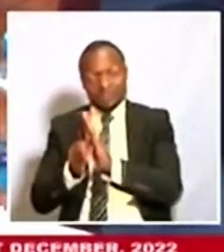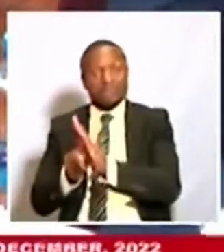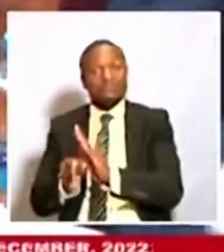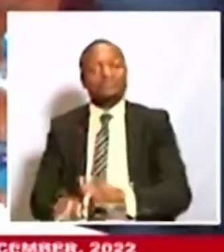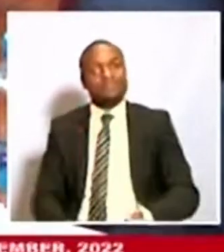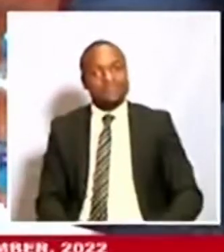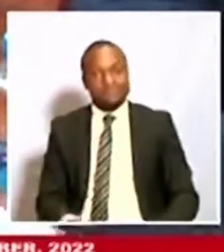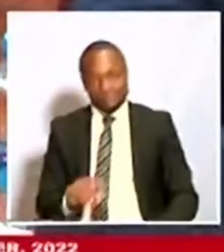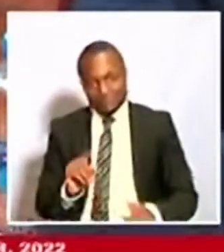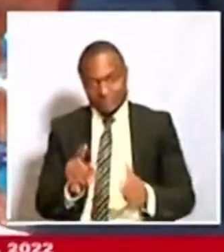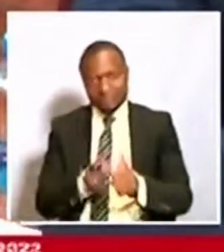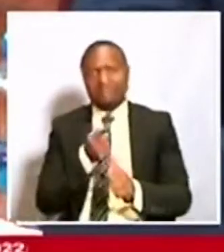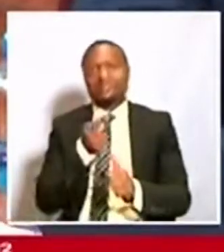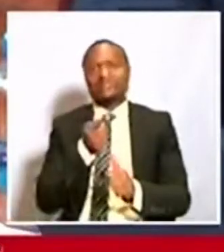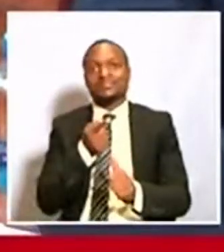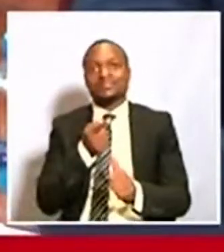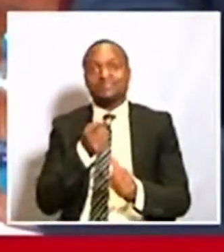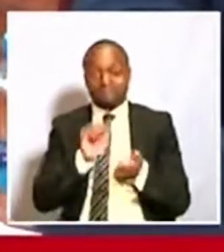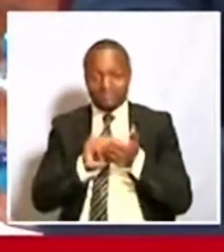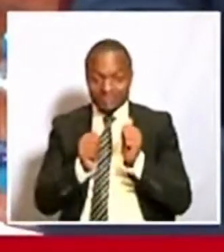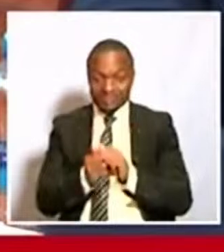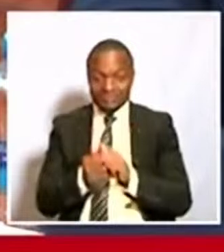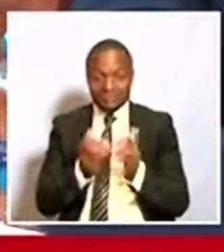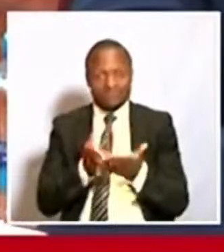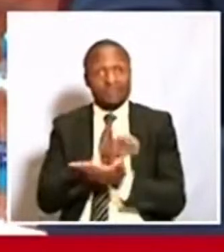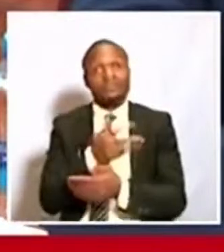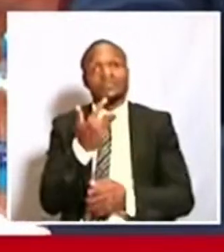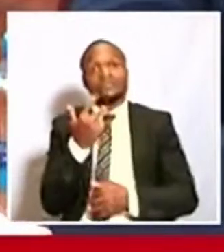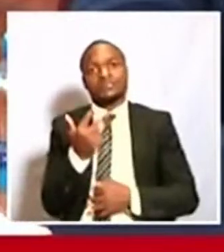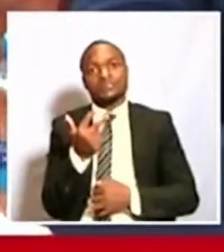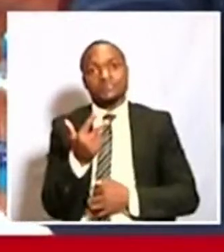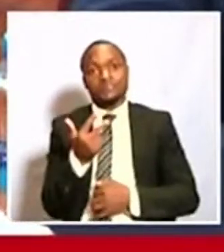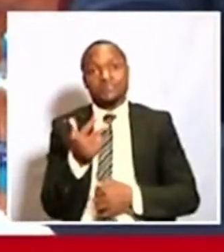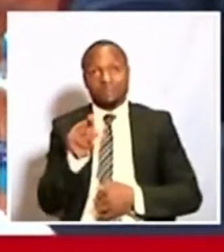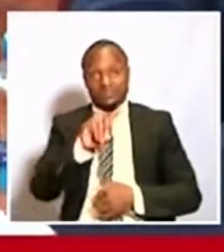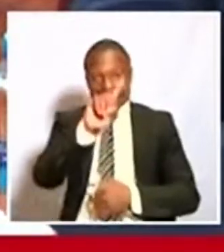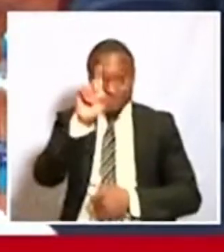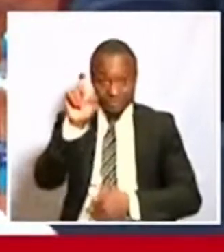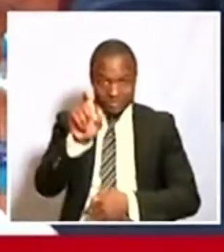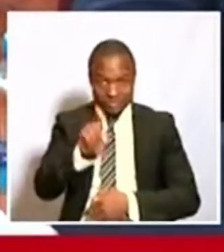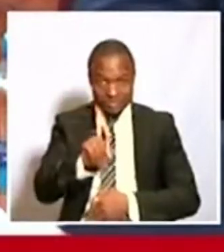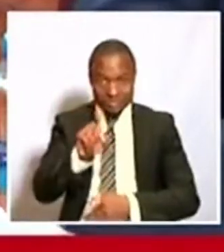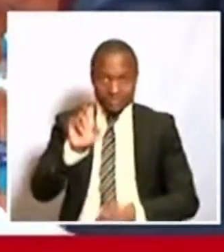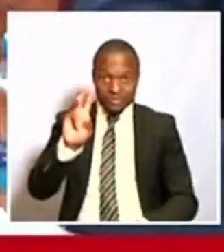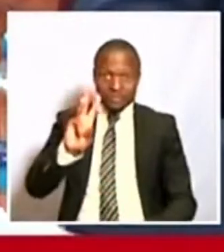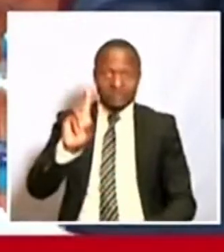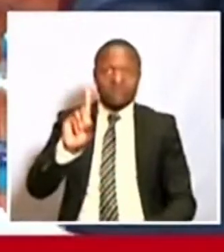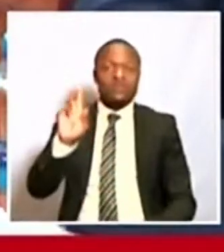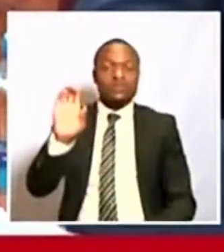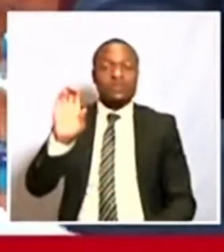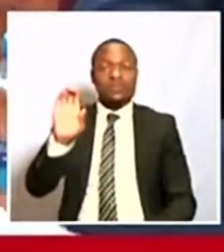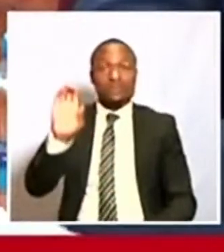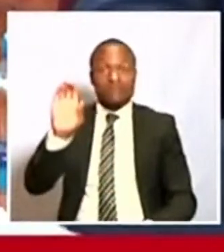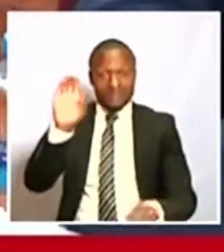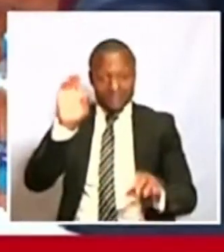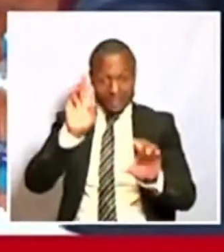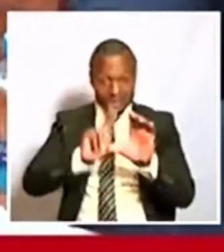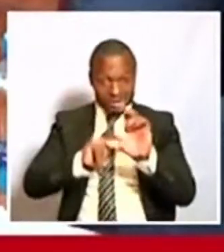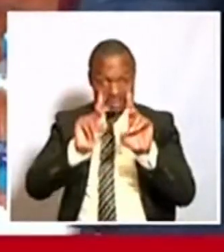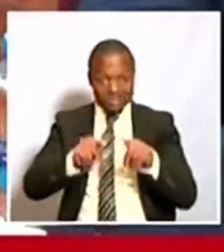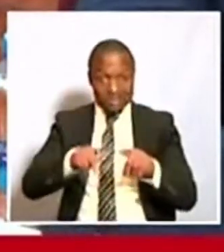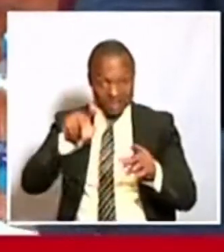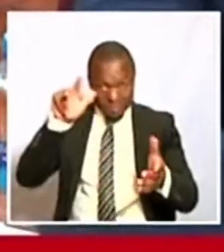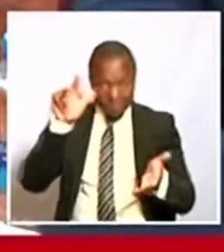The next query, Chair, on page 3 is that questionable WDC chairperson signatures.